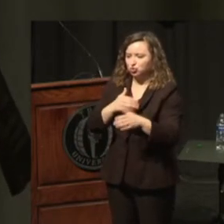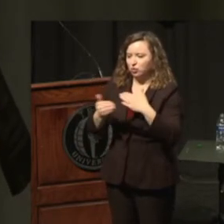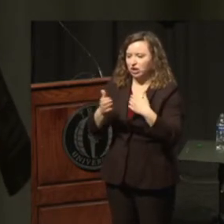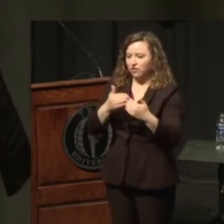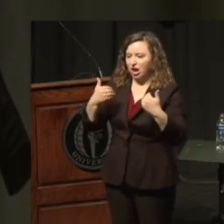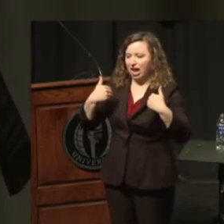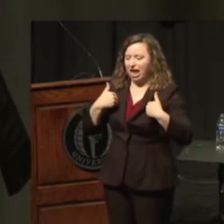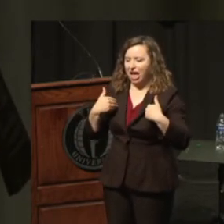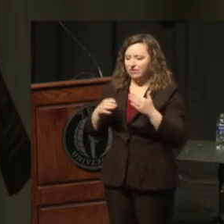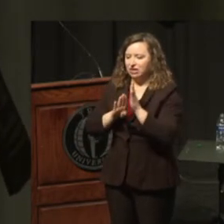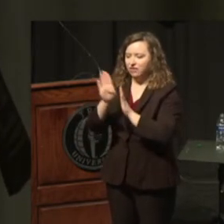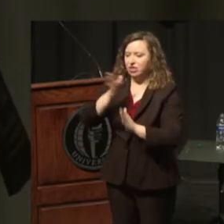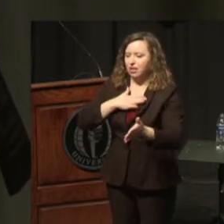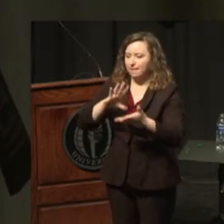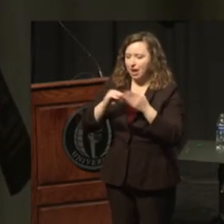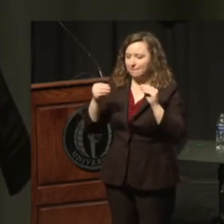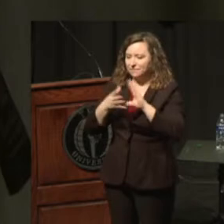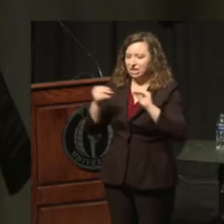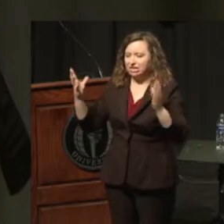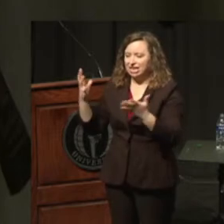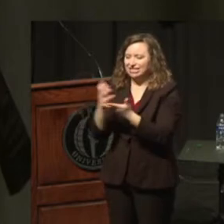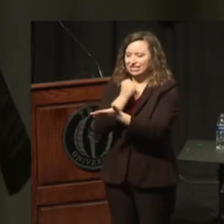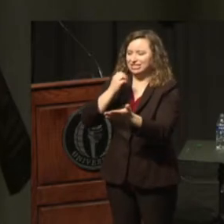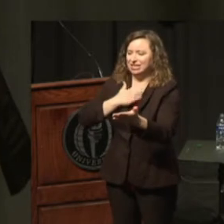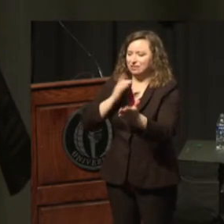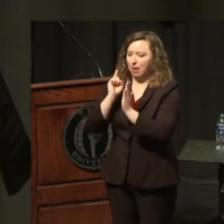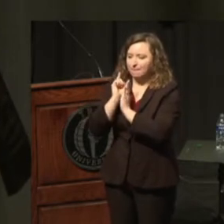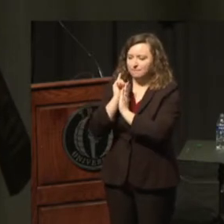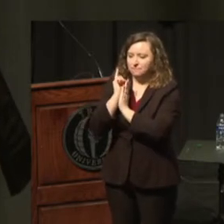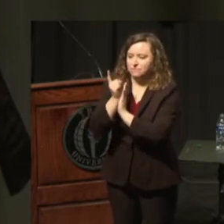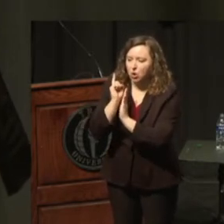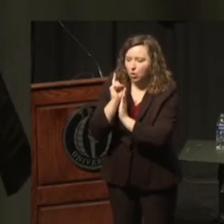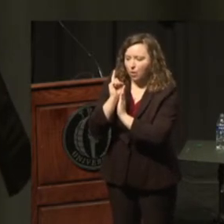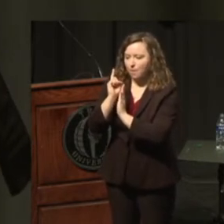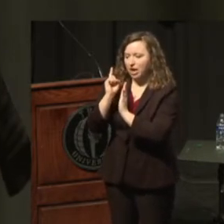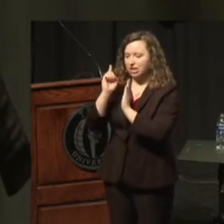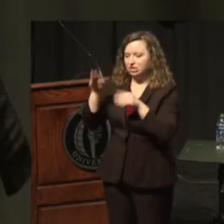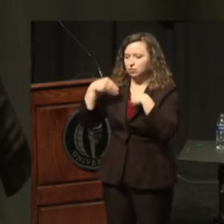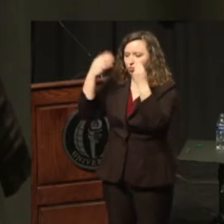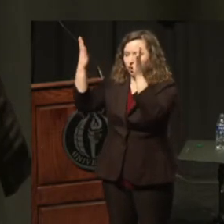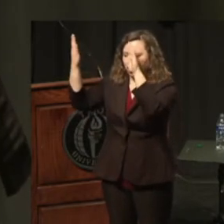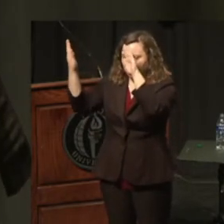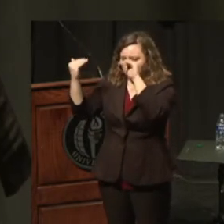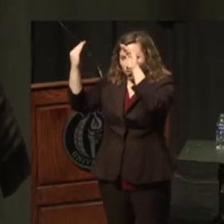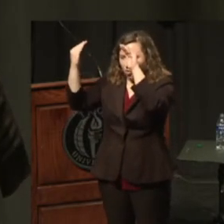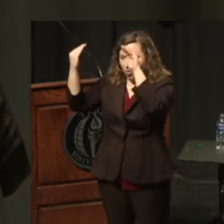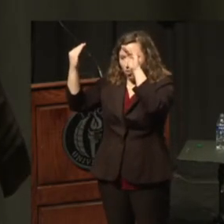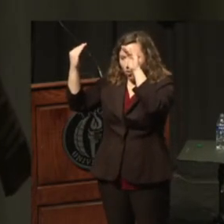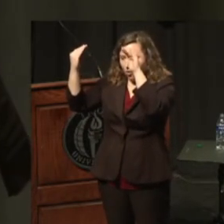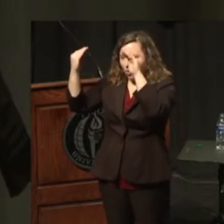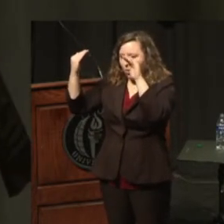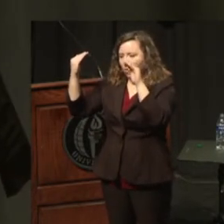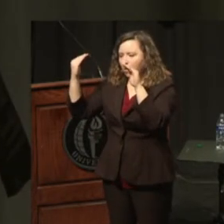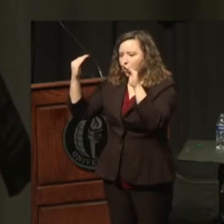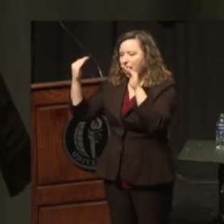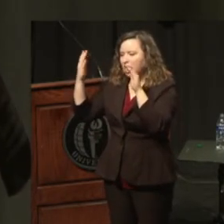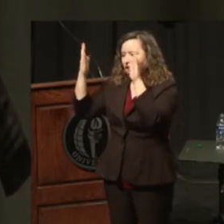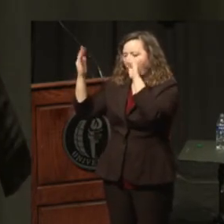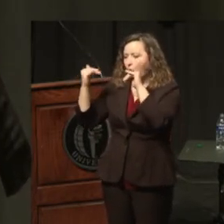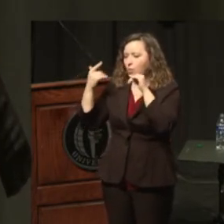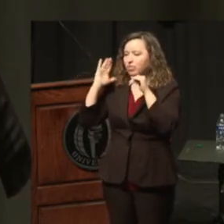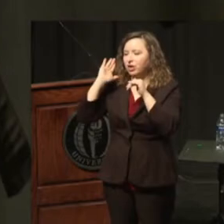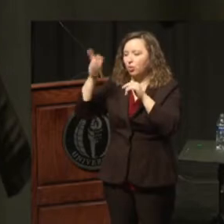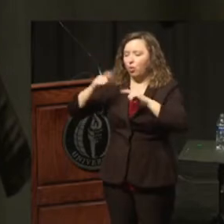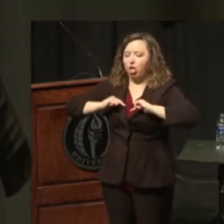to seize the moment to bring hope to the community which I'm a part of at that time, in the hopes that that's what you'll do. Because